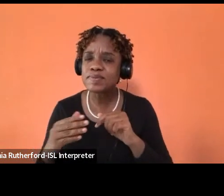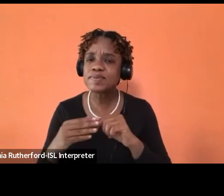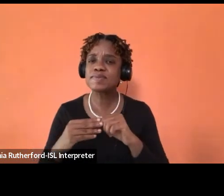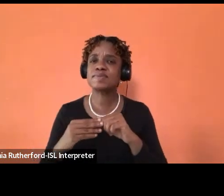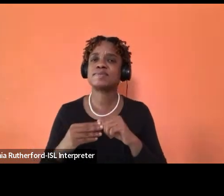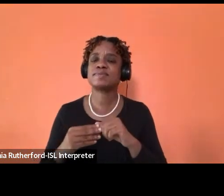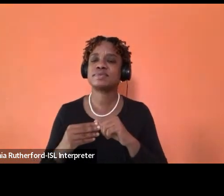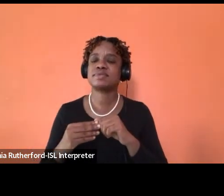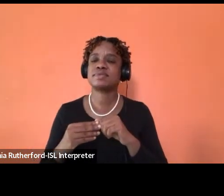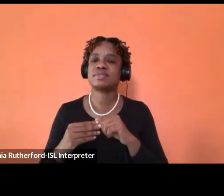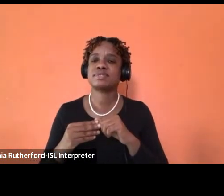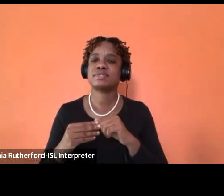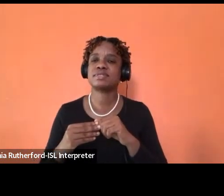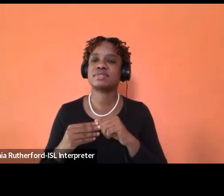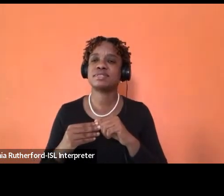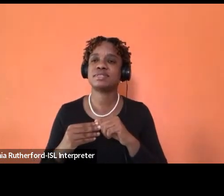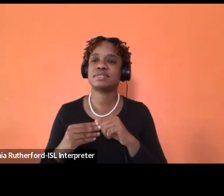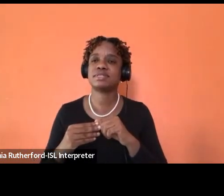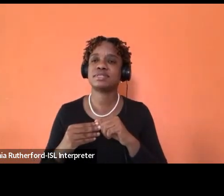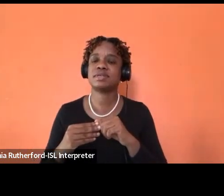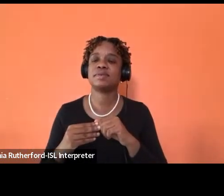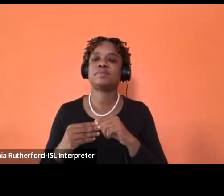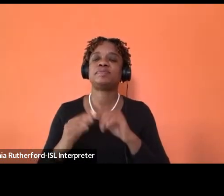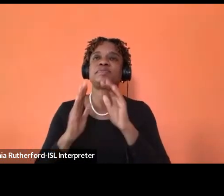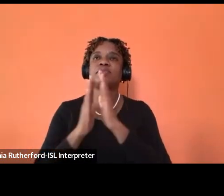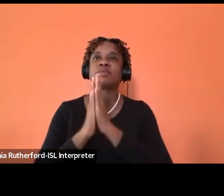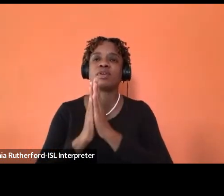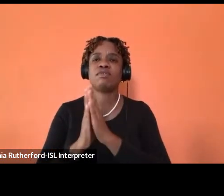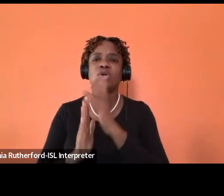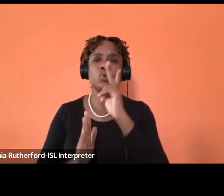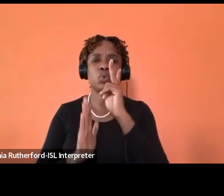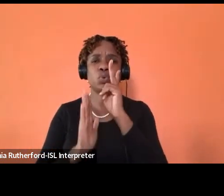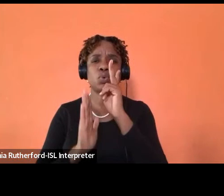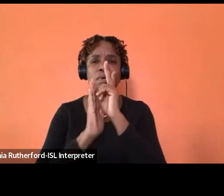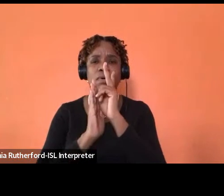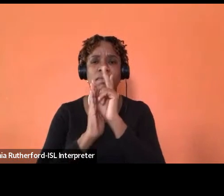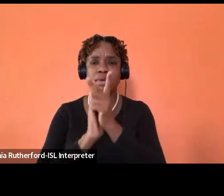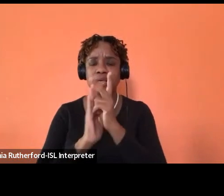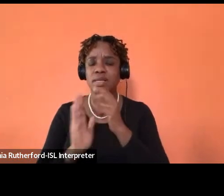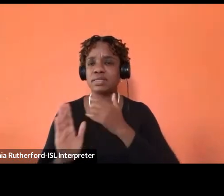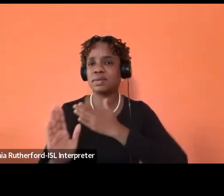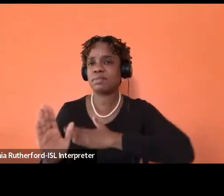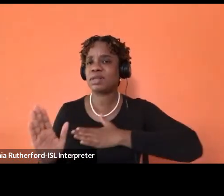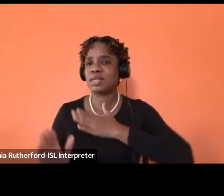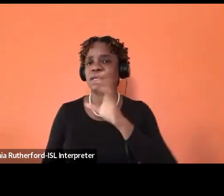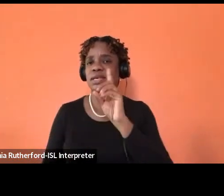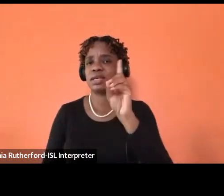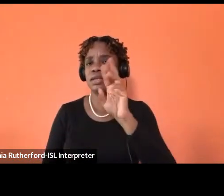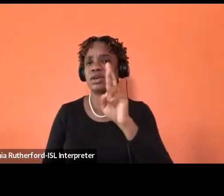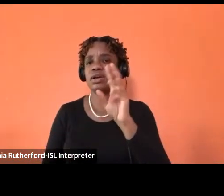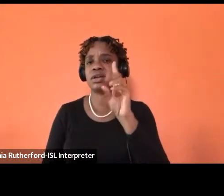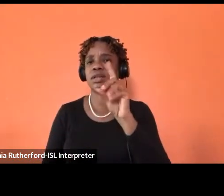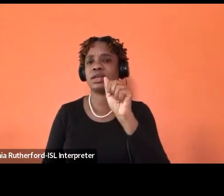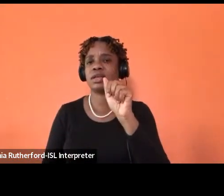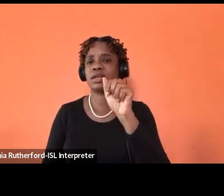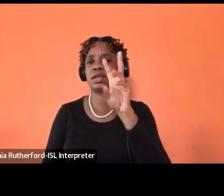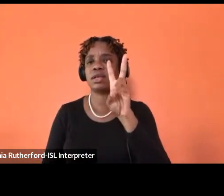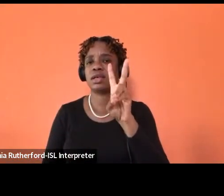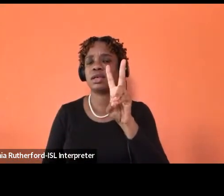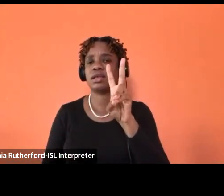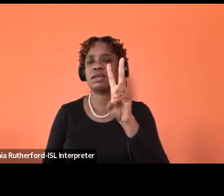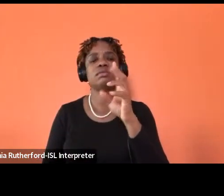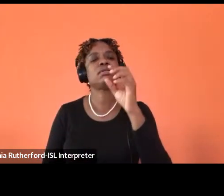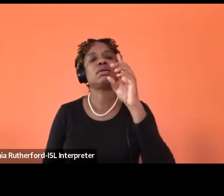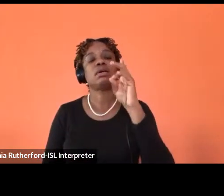I am just going to crave the indulgence just for 2 minutes. I hope Dr. Dawson can respond to this. From I